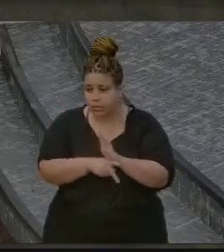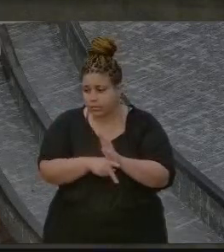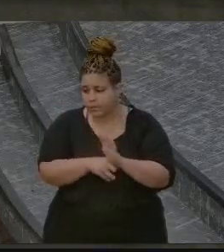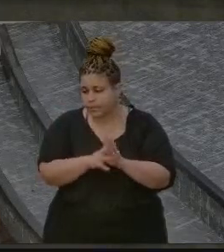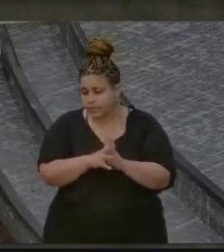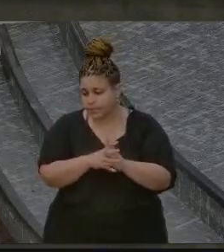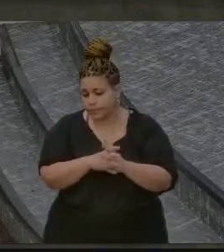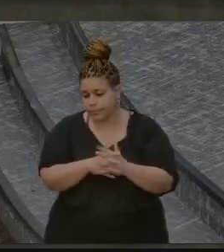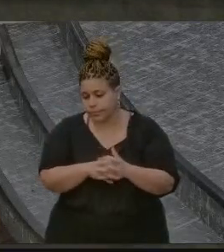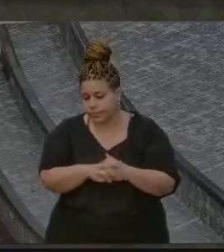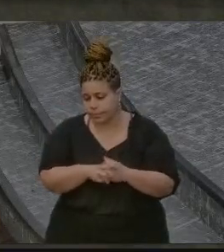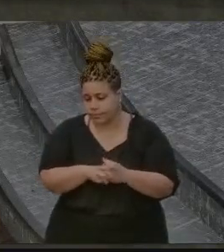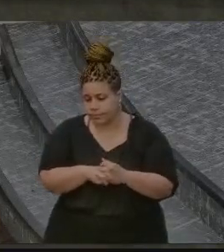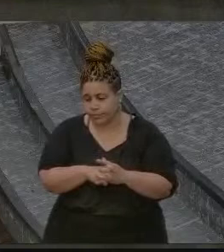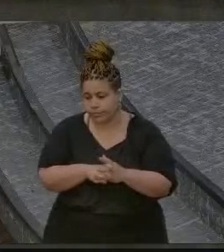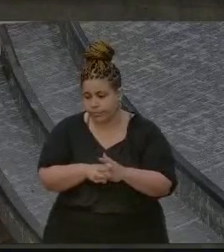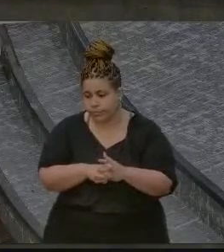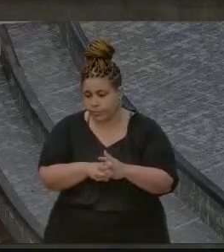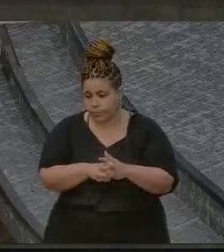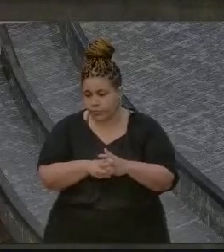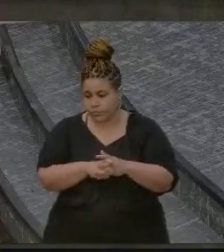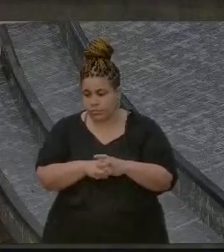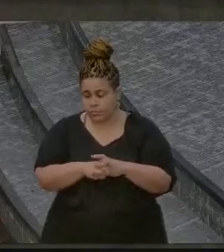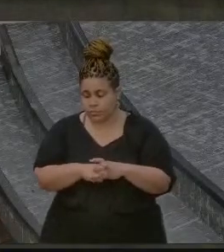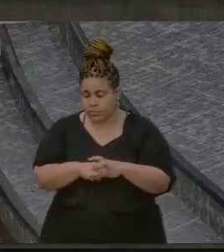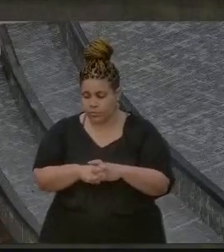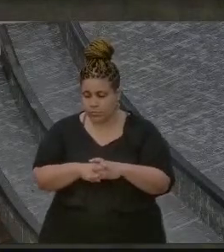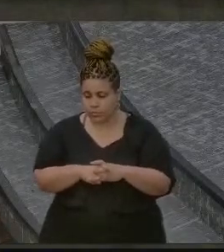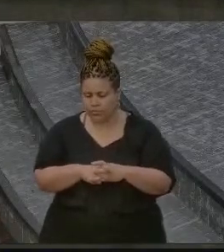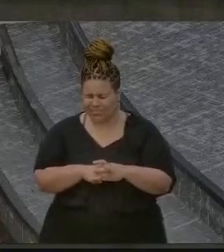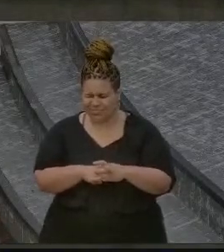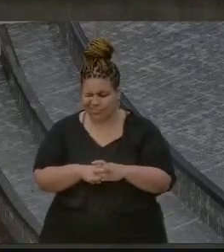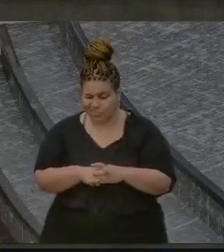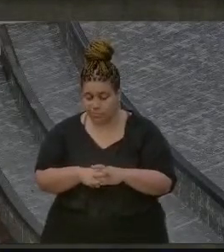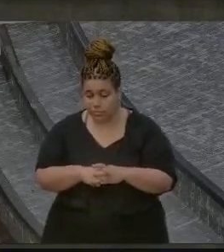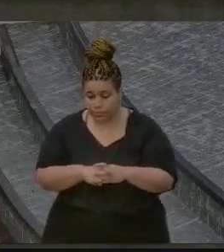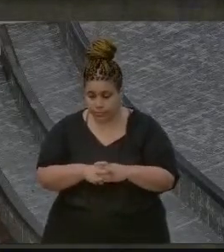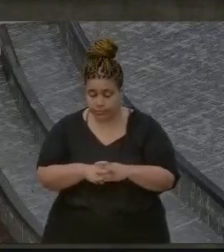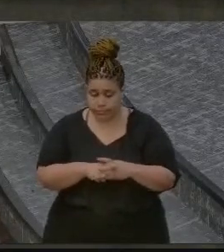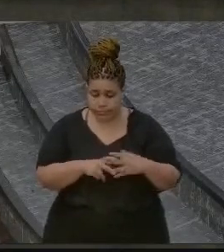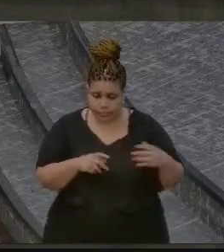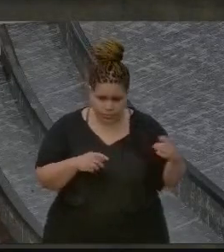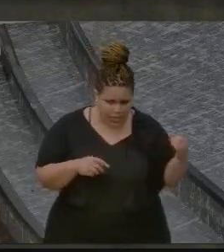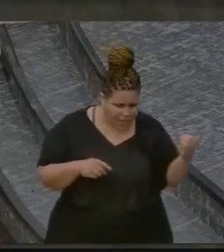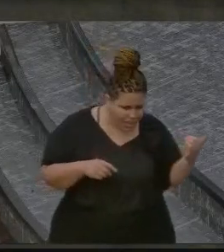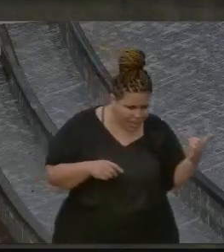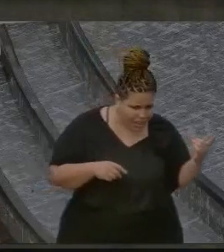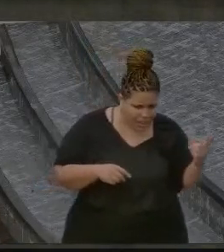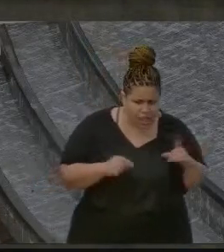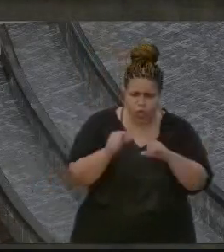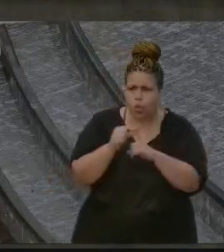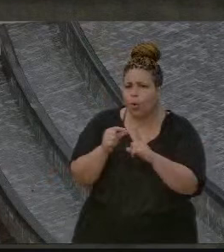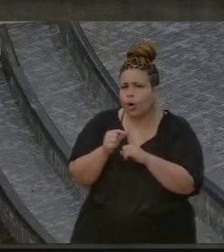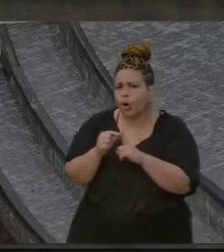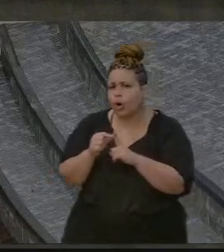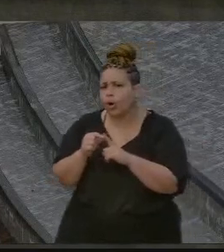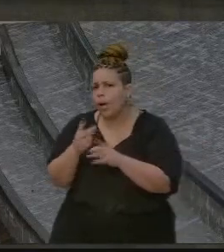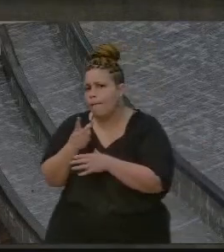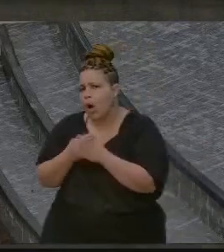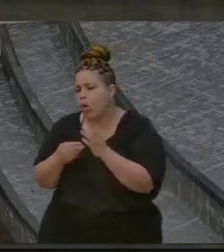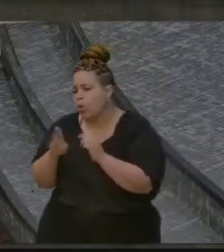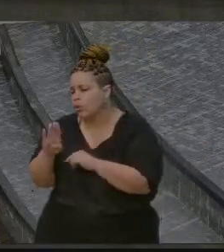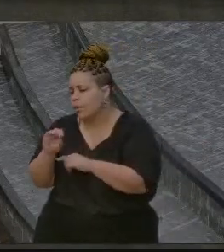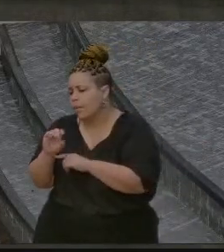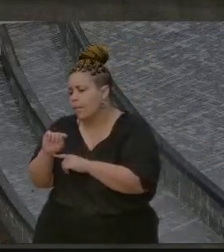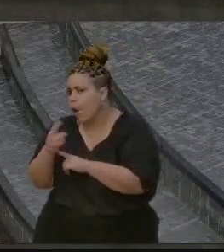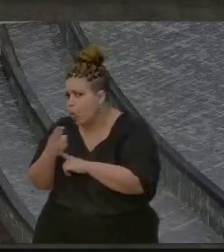All right. So with Sorry, respect to. I do have one. Oh, go ahead. I would strike out the word both. That makes sense, Kara. I think that makes a whole lot